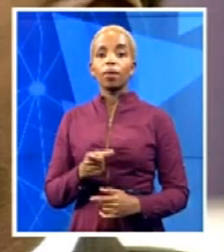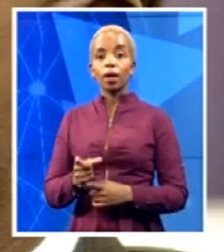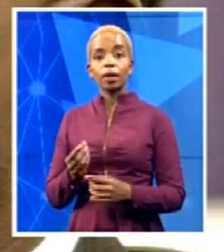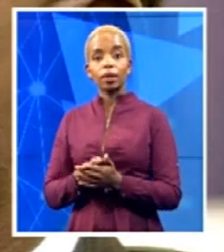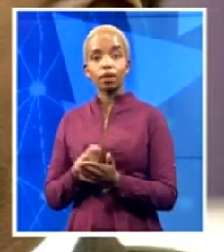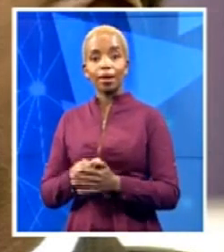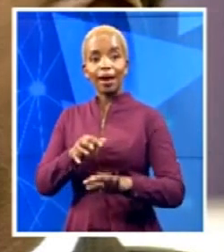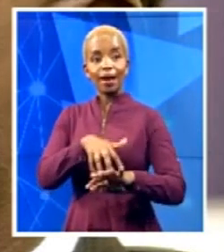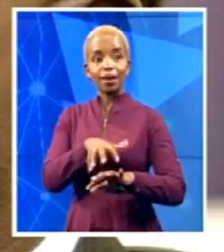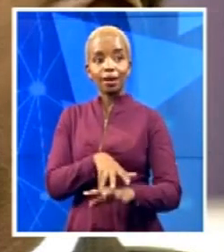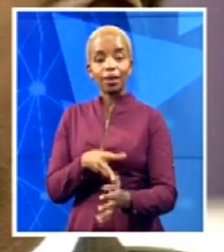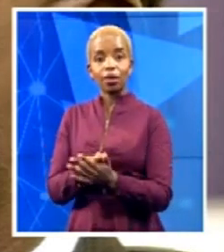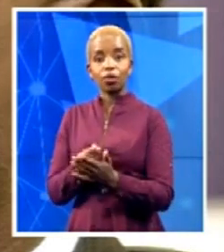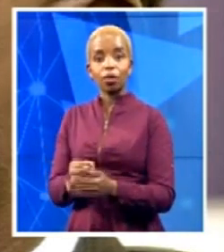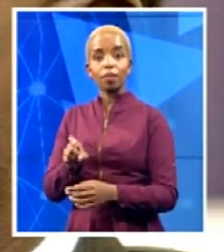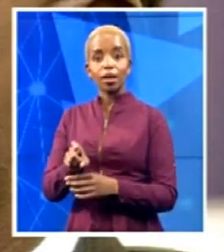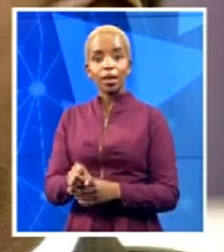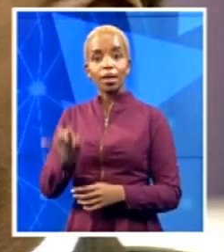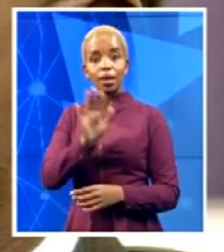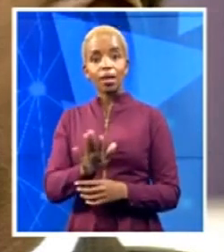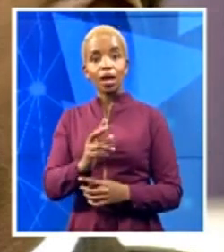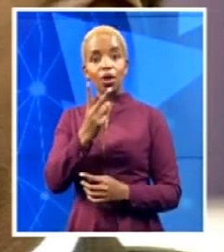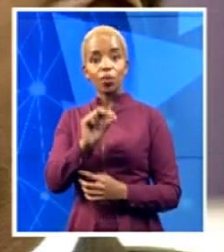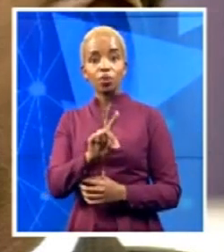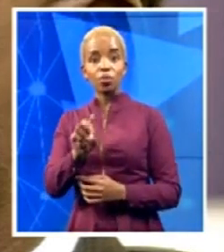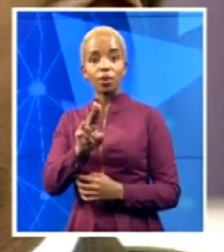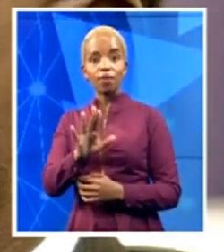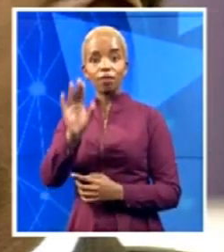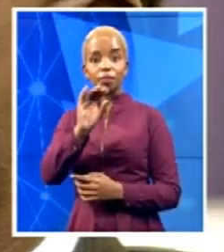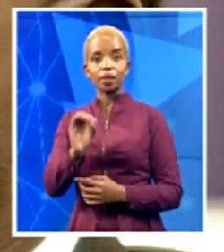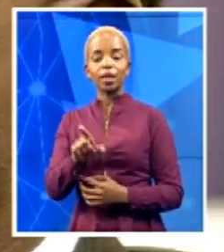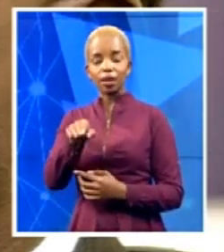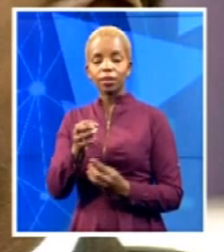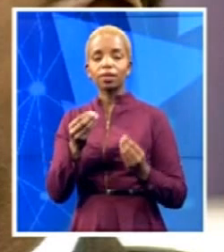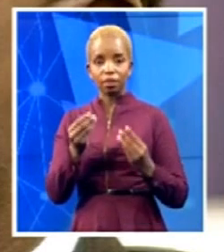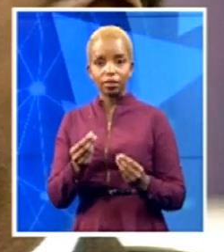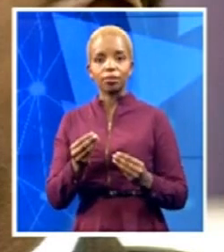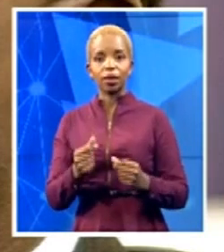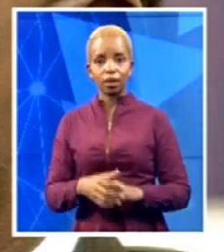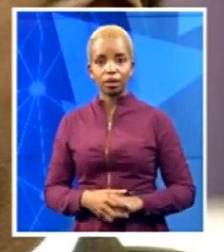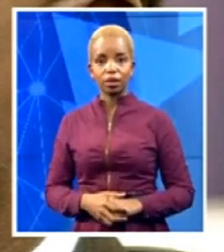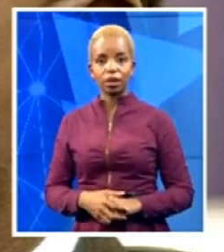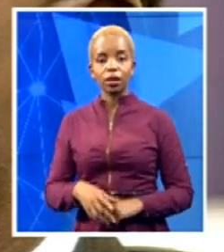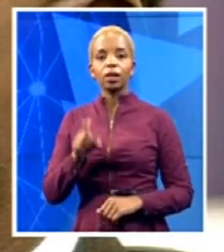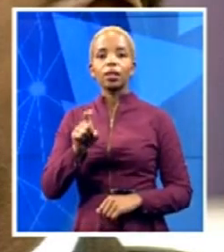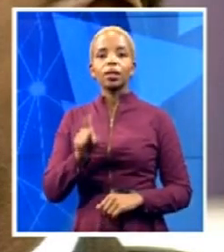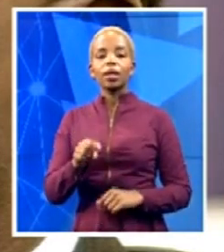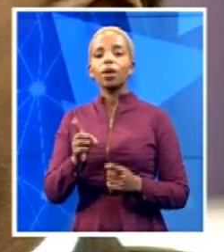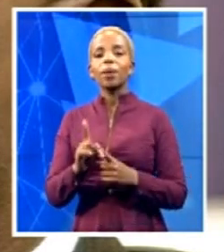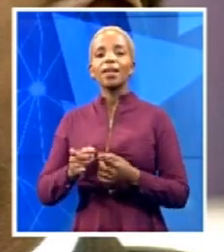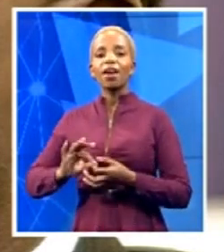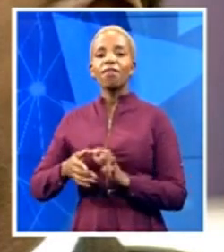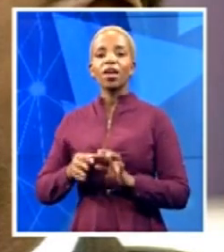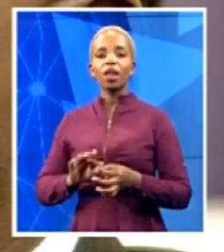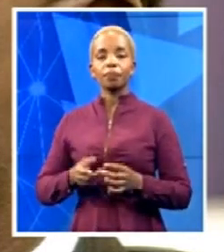20 and 25% to that economy. So that's massive. That's almost a quarter of the agri-value chain that has to be down. So that goes to the